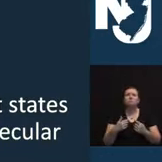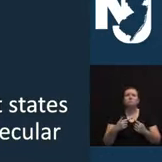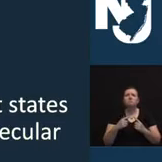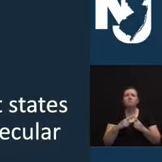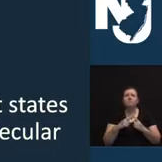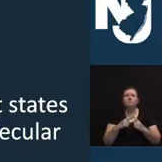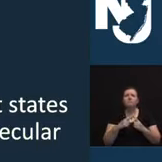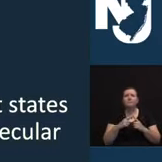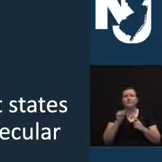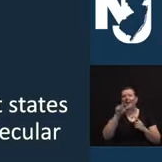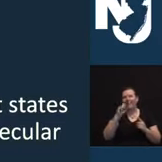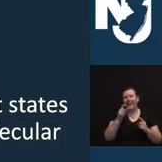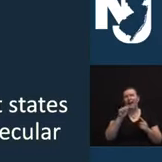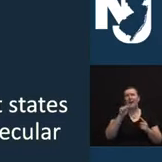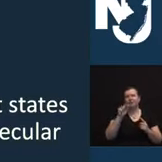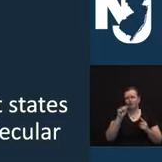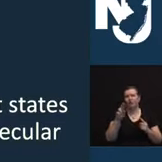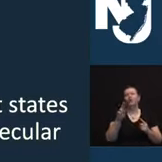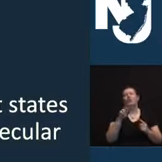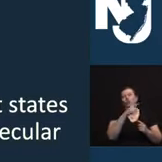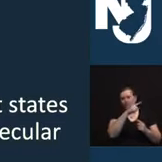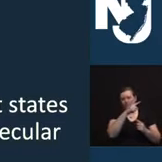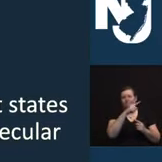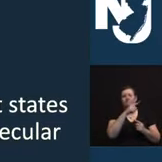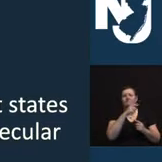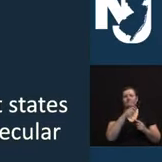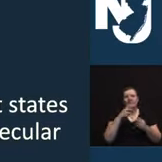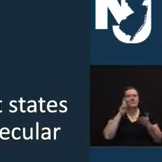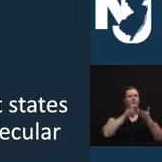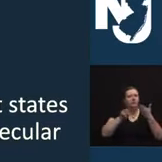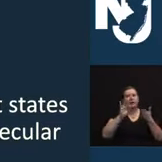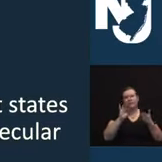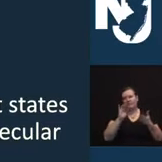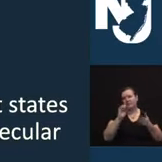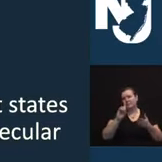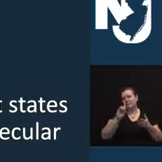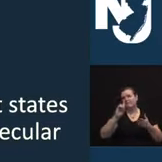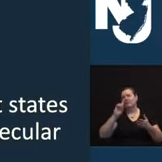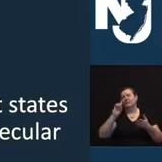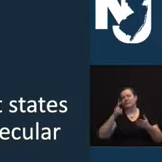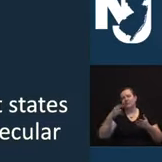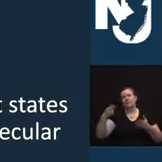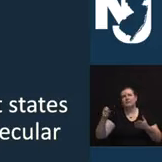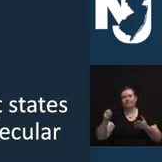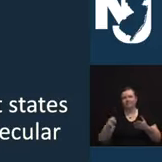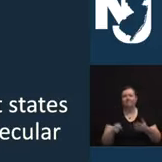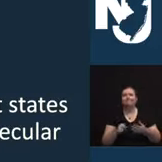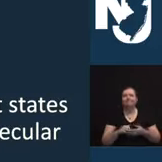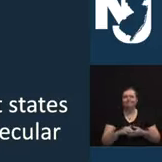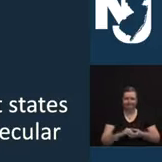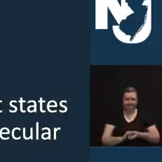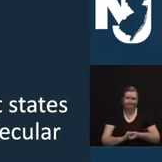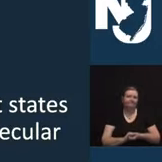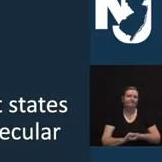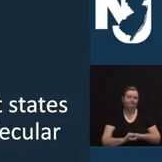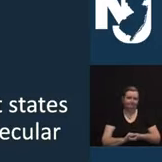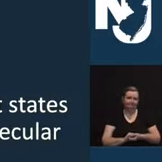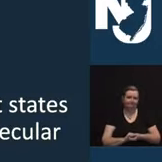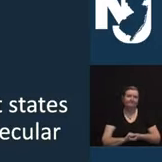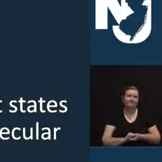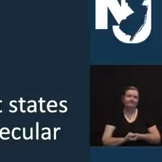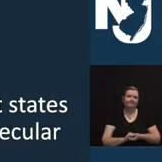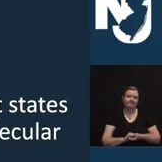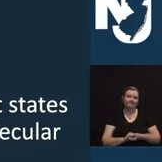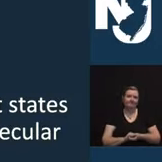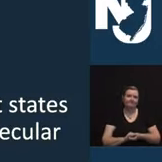Alex Azar, and a guy that we have an enormous regard for and work with all the time, Assistant Secretary of Health, or for Health rather,